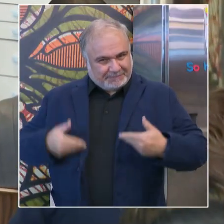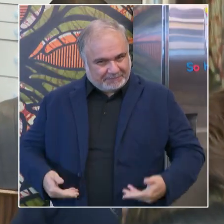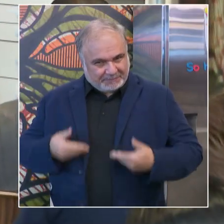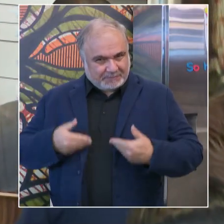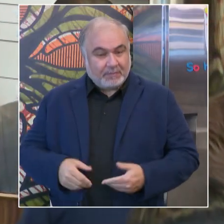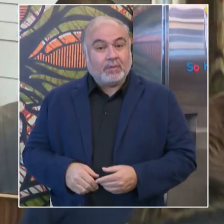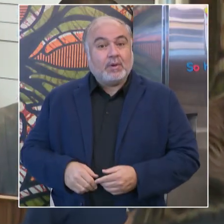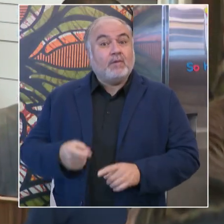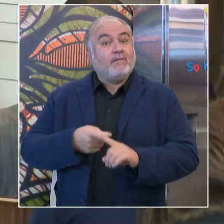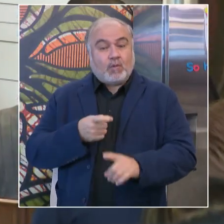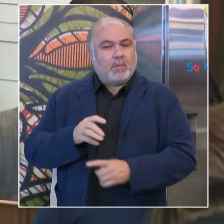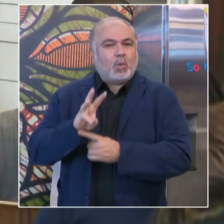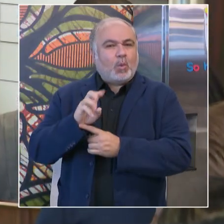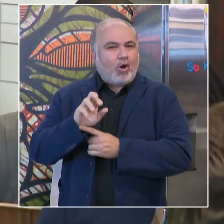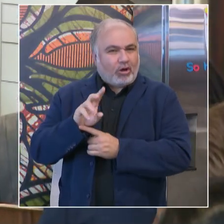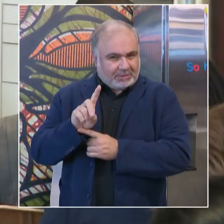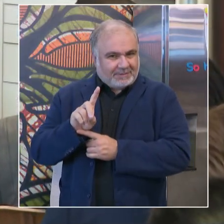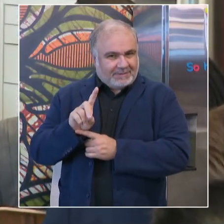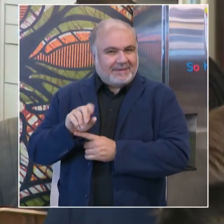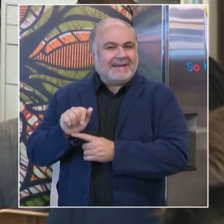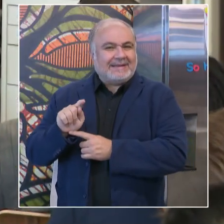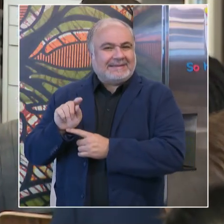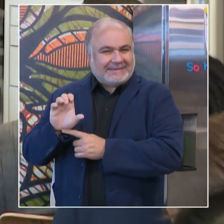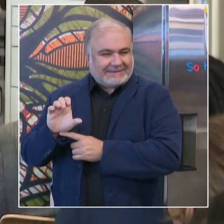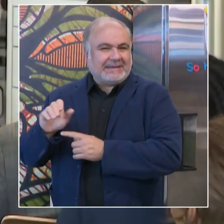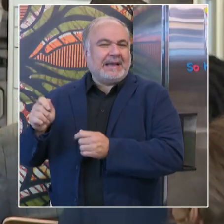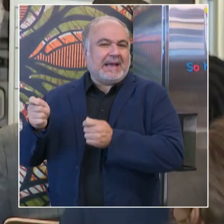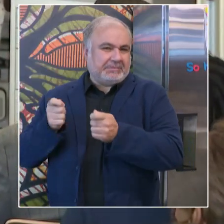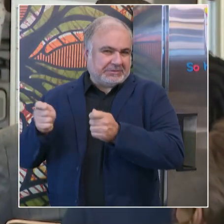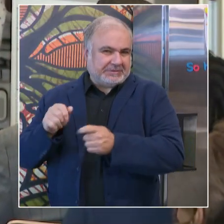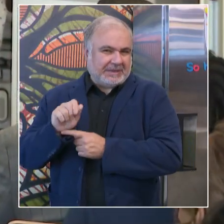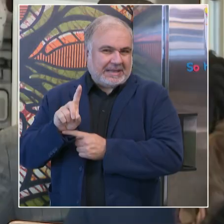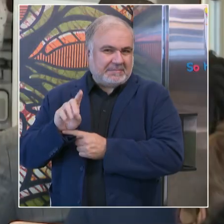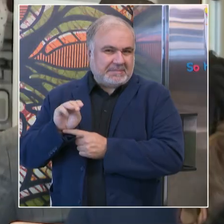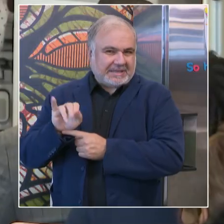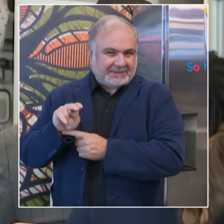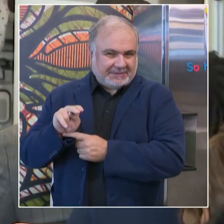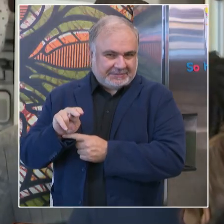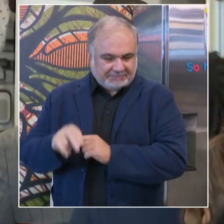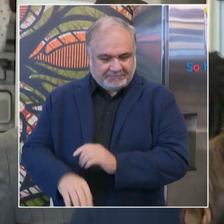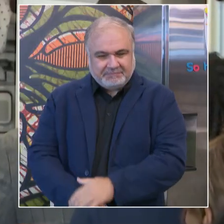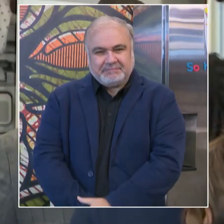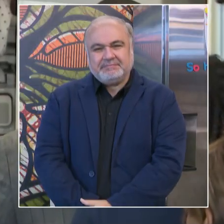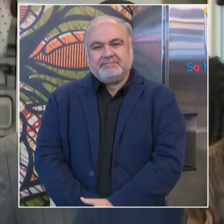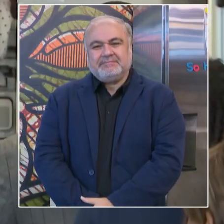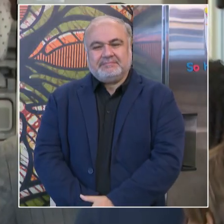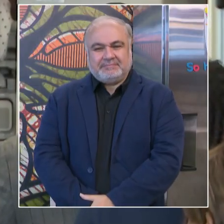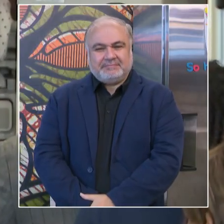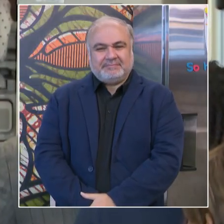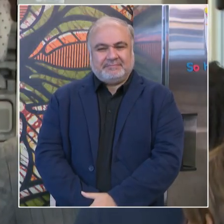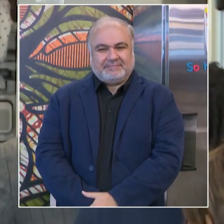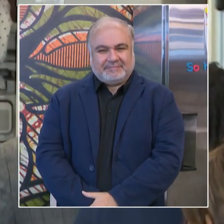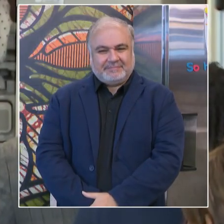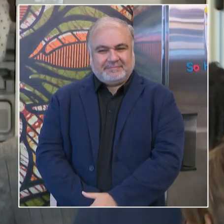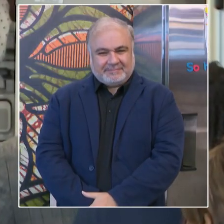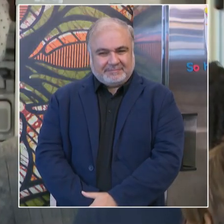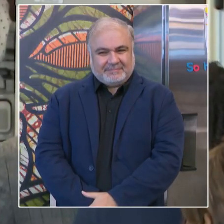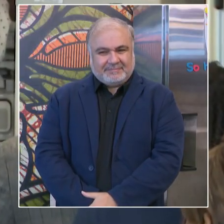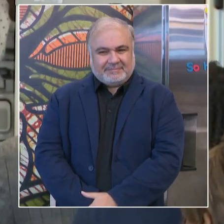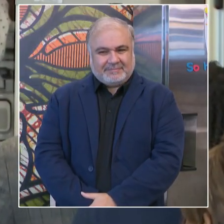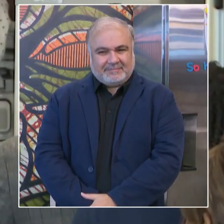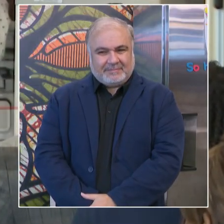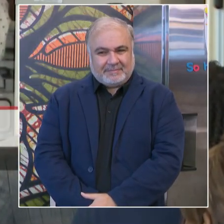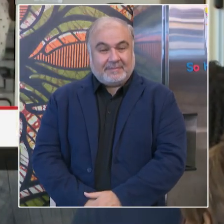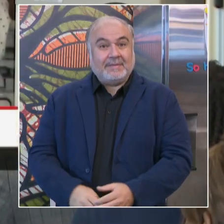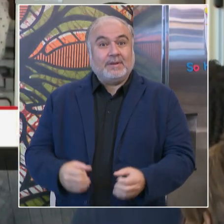We have so many partners who made the launch of the new Ward 8 ATC and DC Hill apprenticeship possible, and you will hear